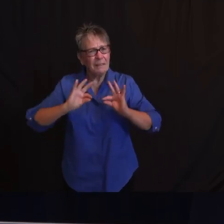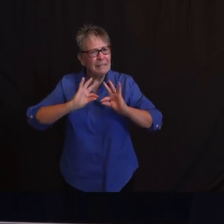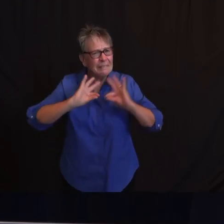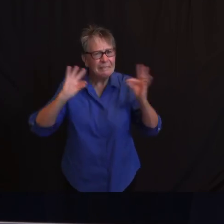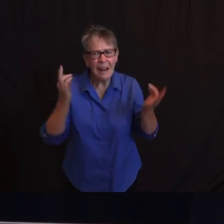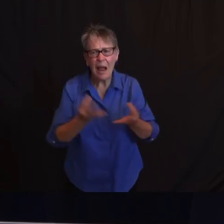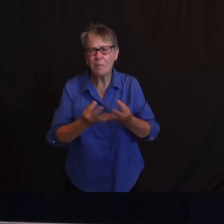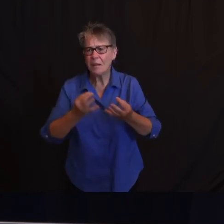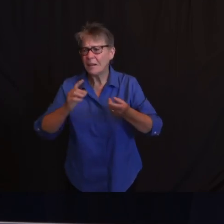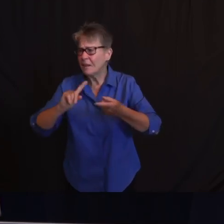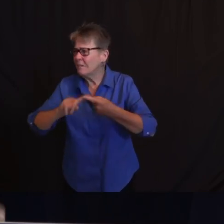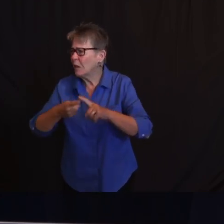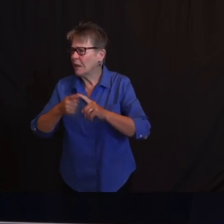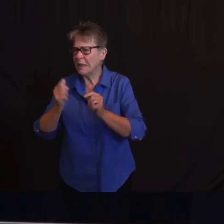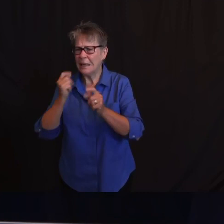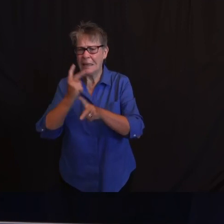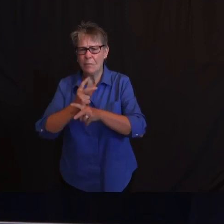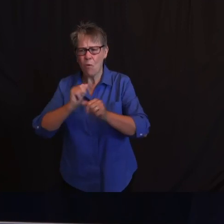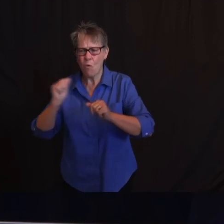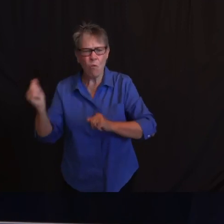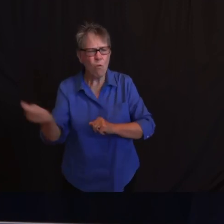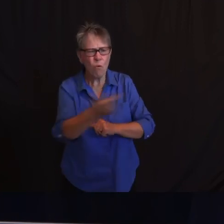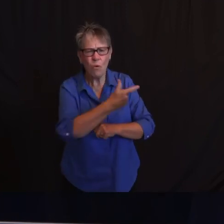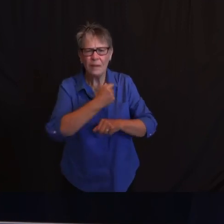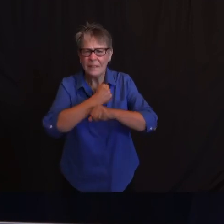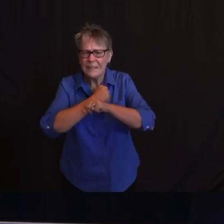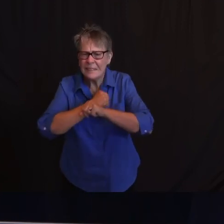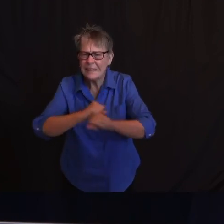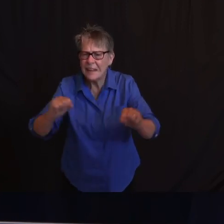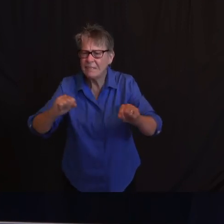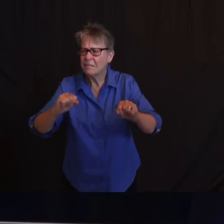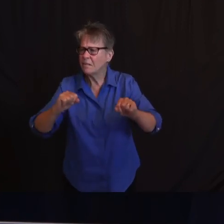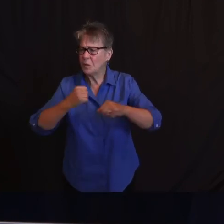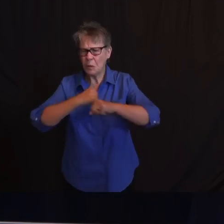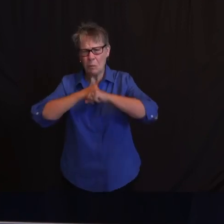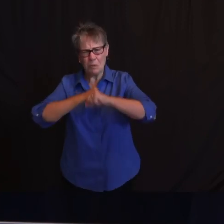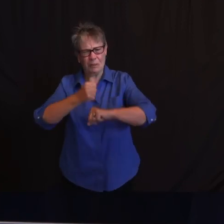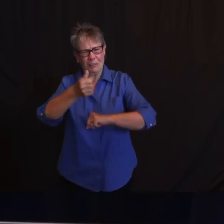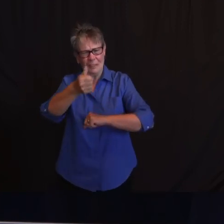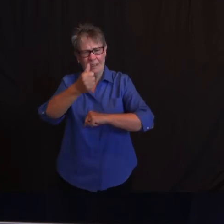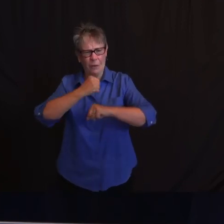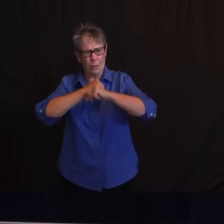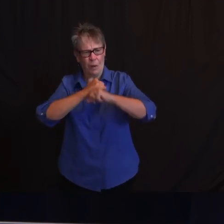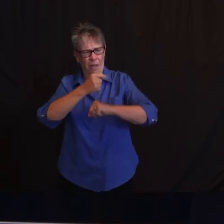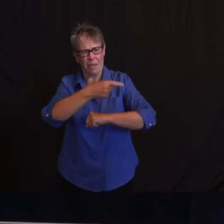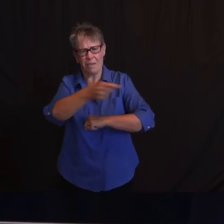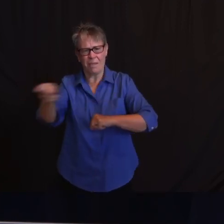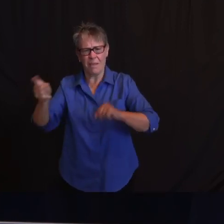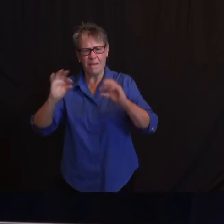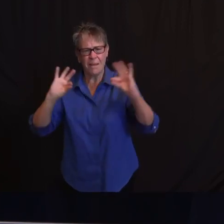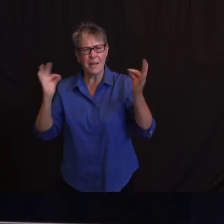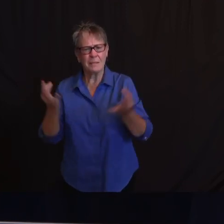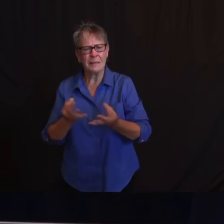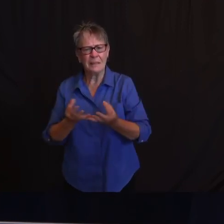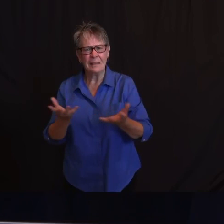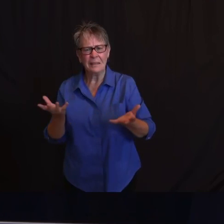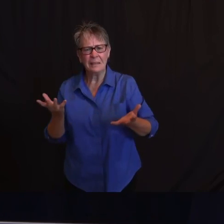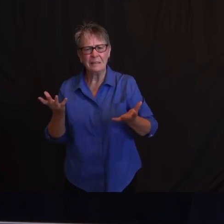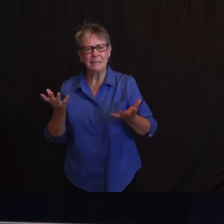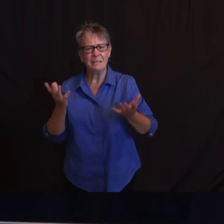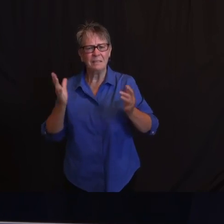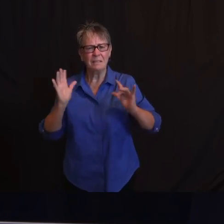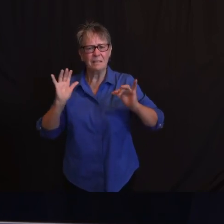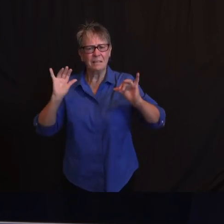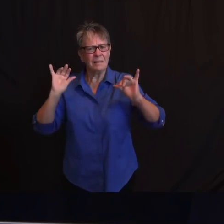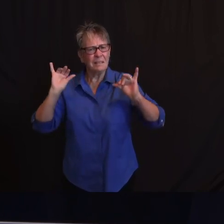protect our health and theirs. It is vital that young people understand that they are part of the solution to the